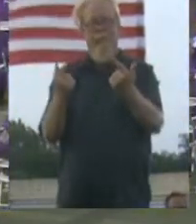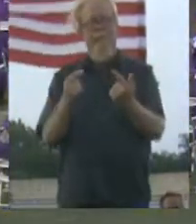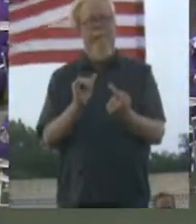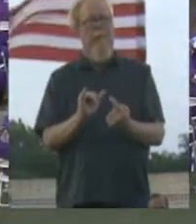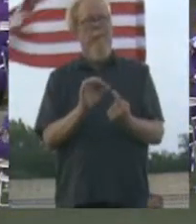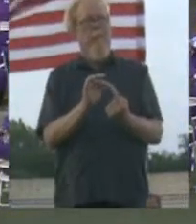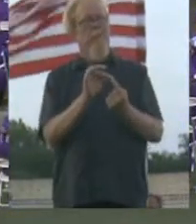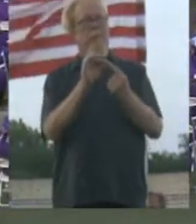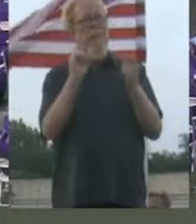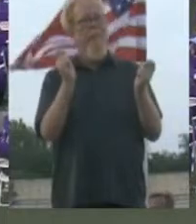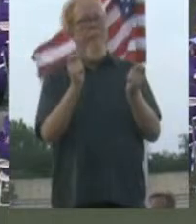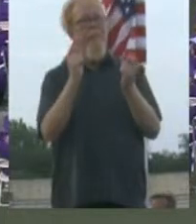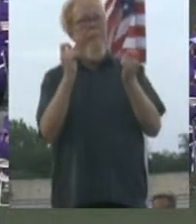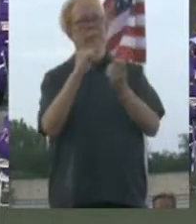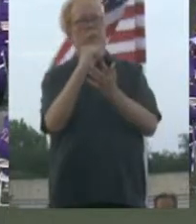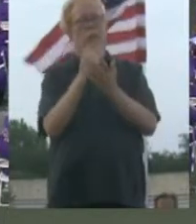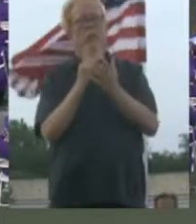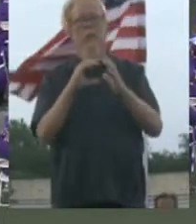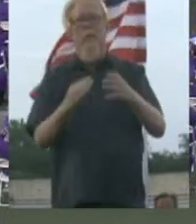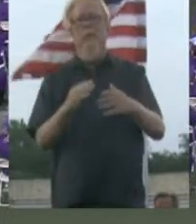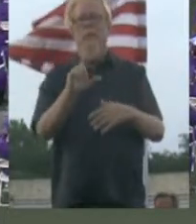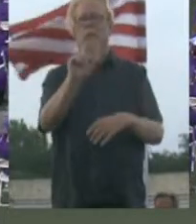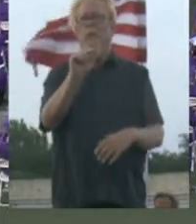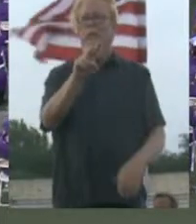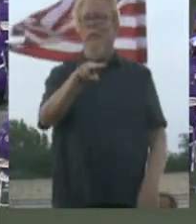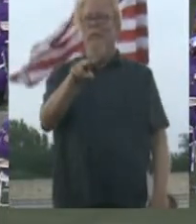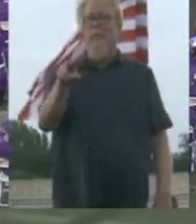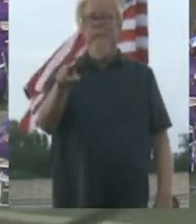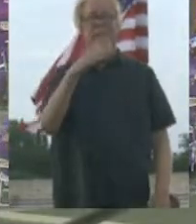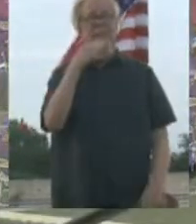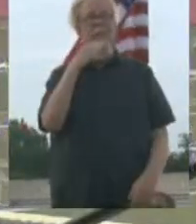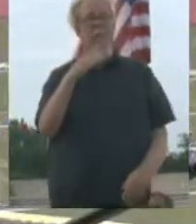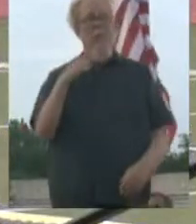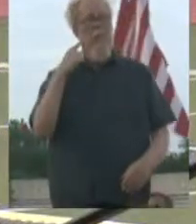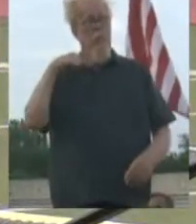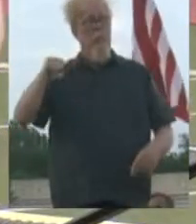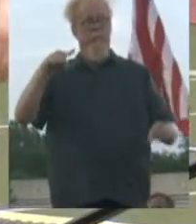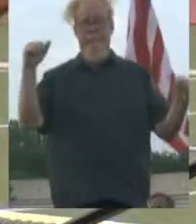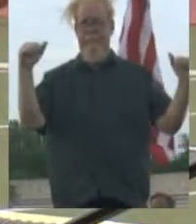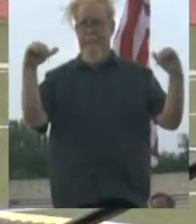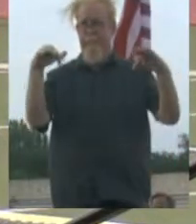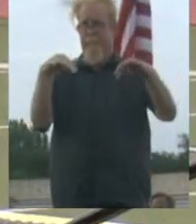of 2022. Thank you all for being here today.